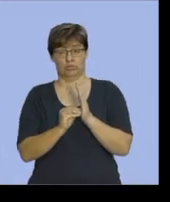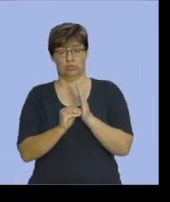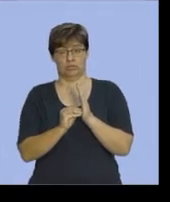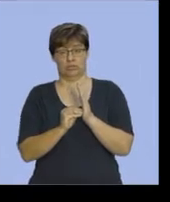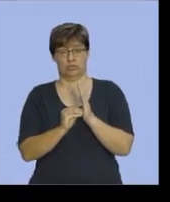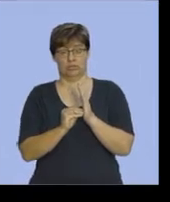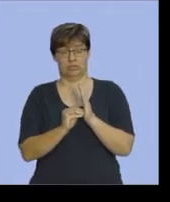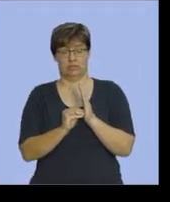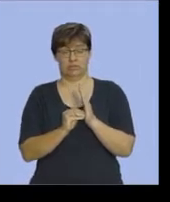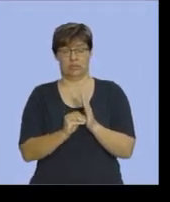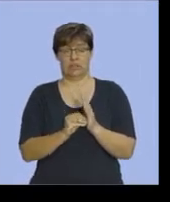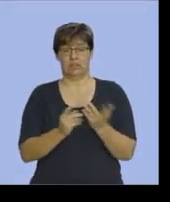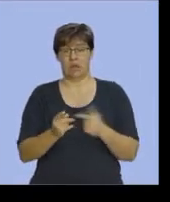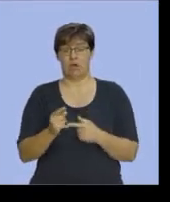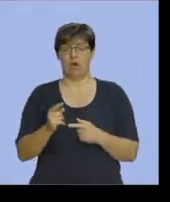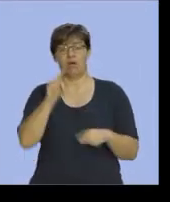the